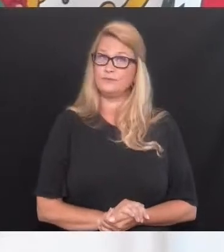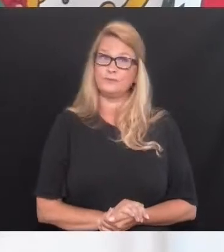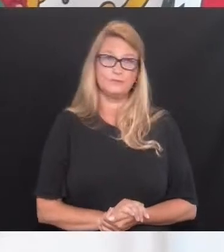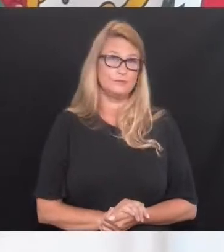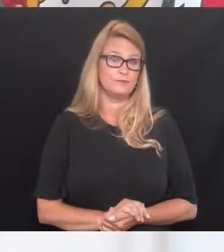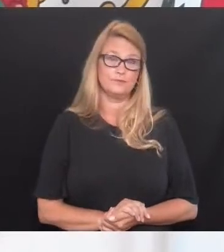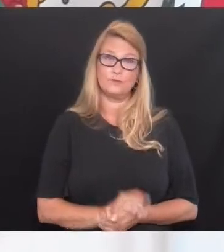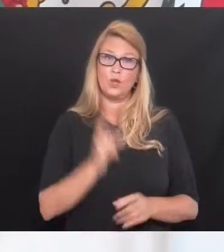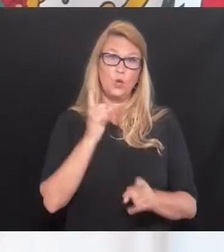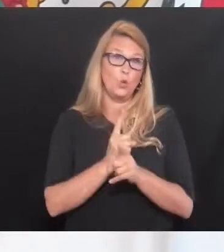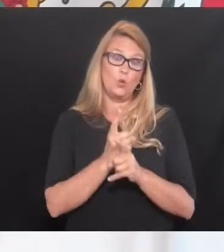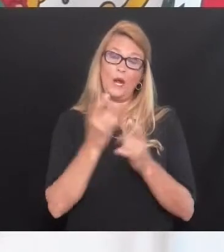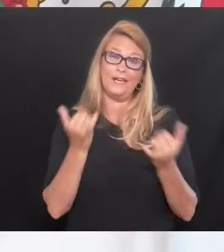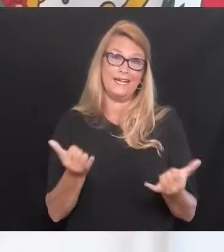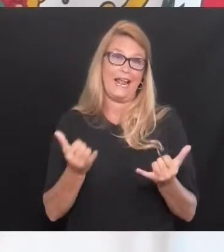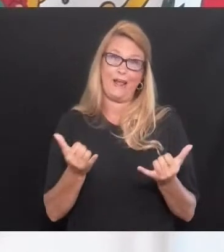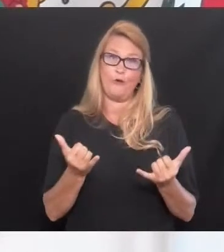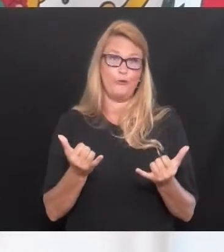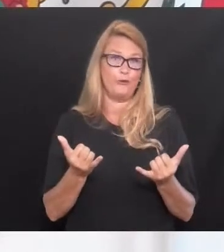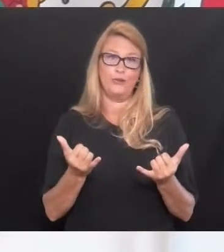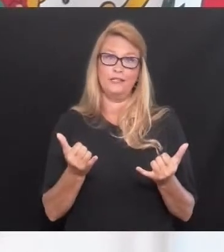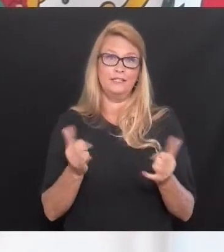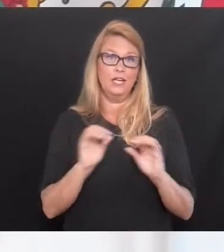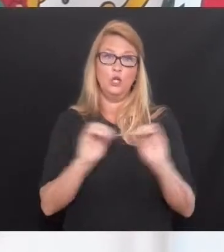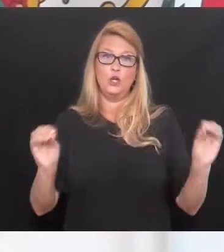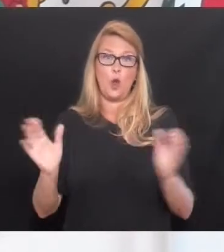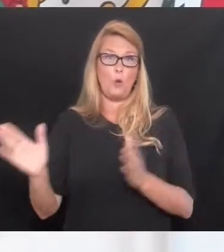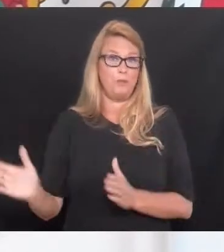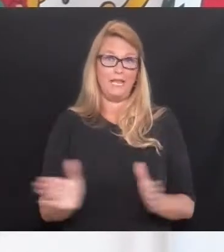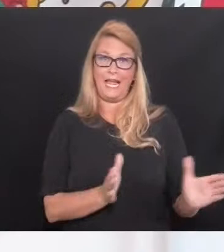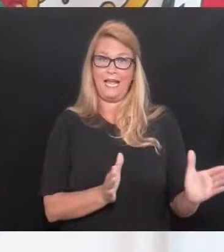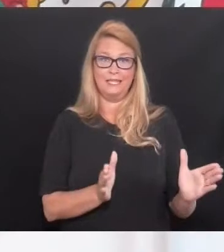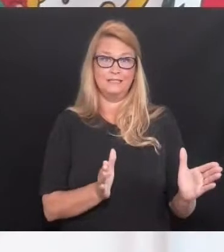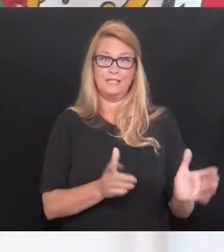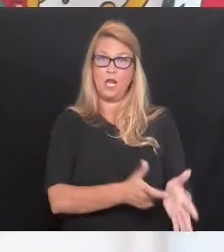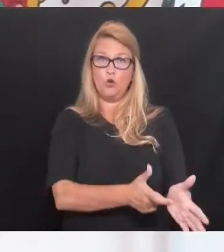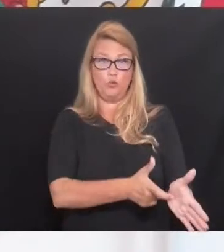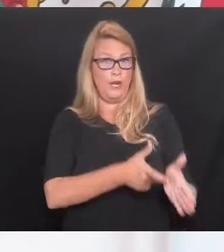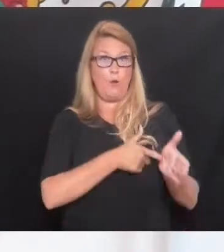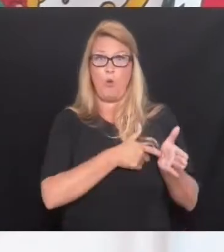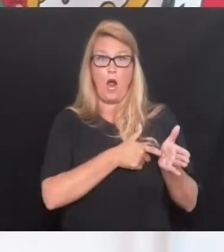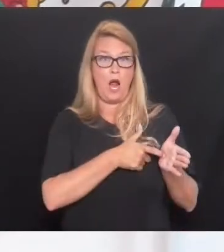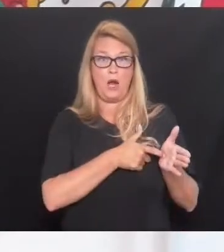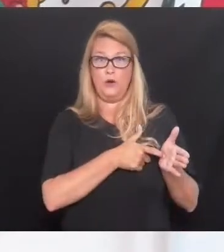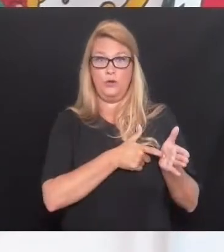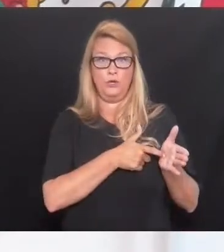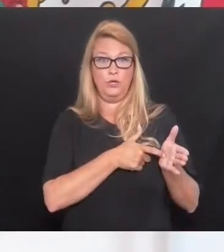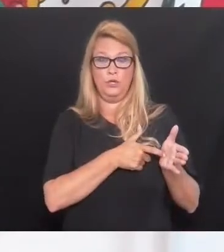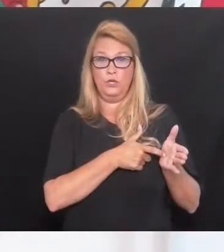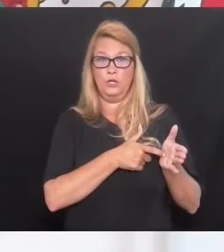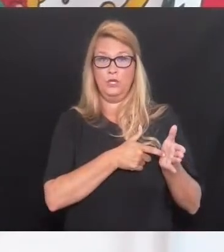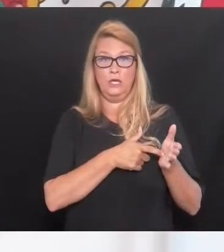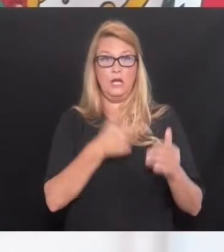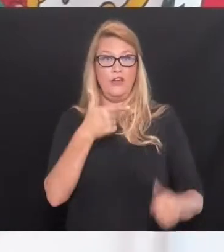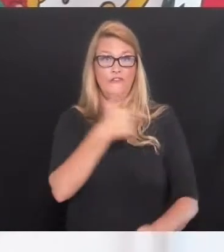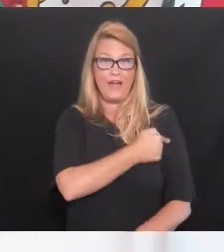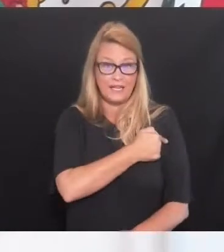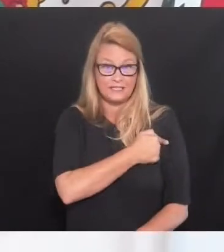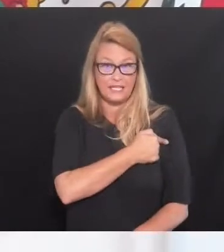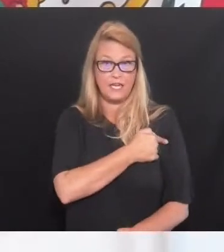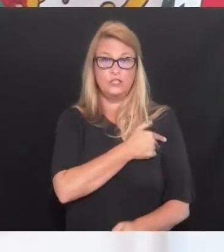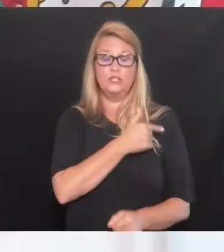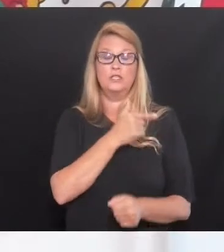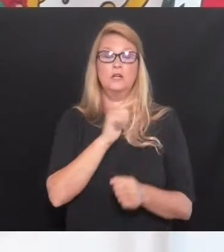Stephen, right now there's no plans to make anything mandatory about people being vaccinated, but I want to